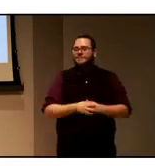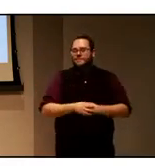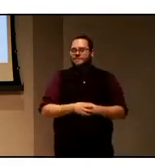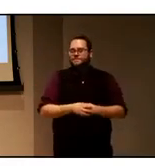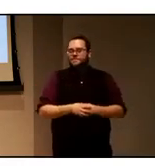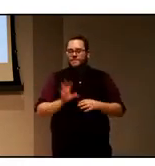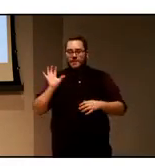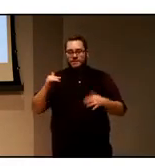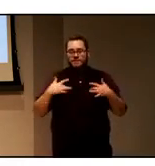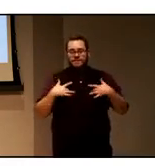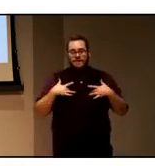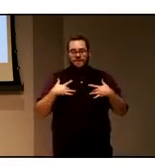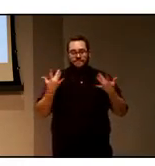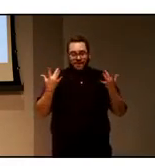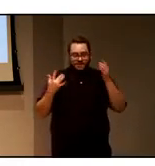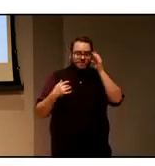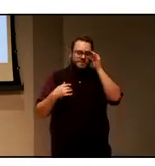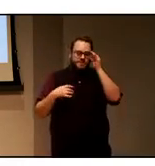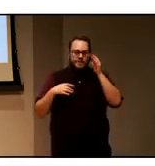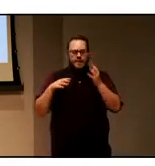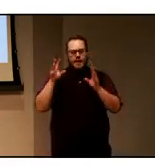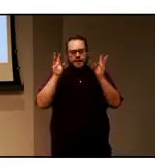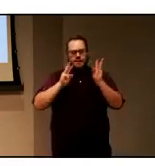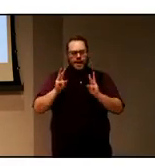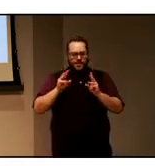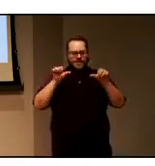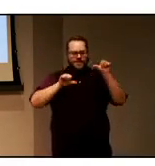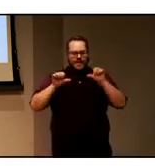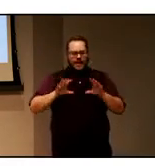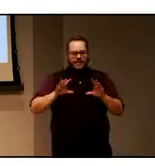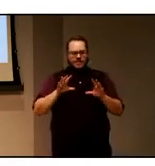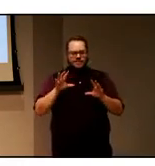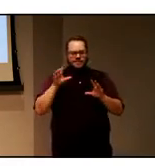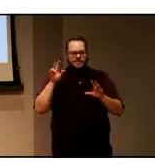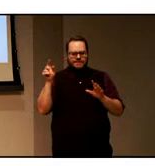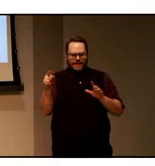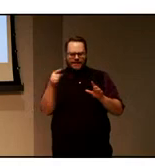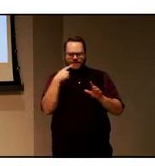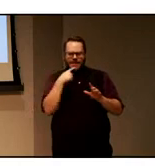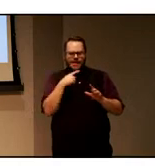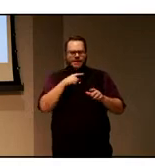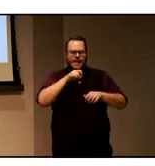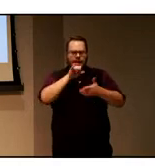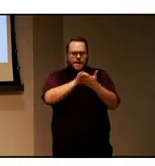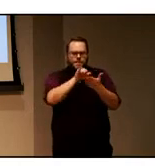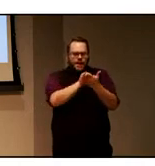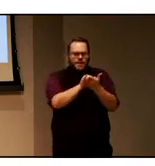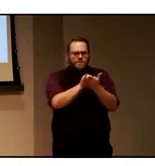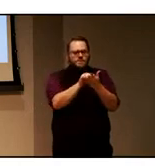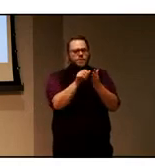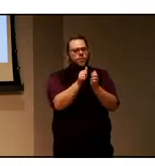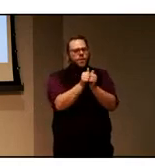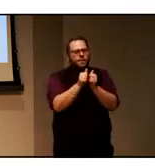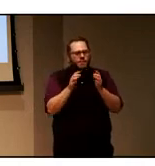This event was deemed by climate scientists to be virtually impossible without climate change.